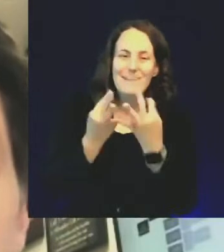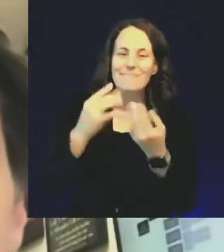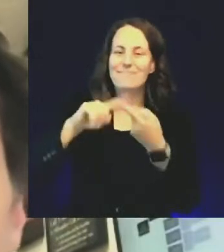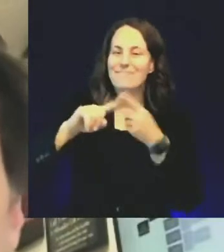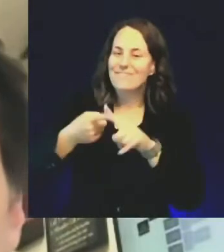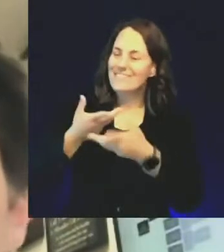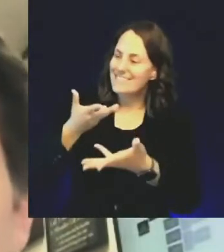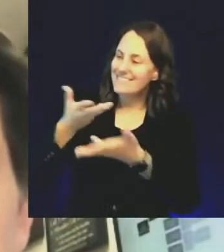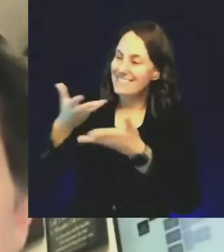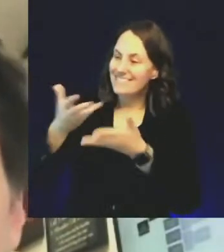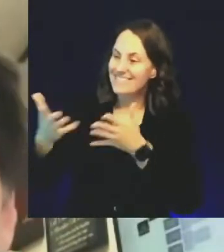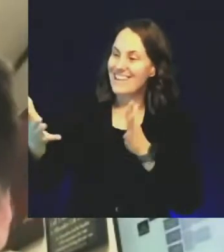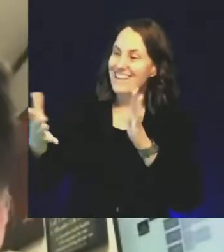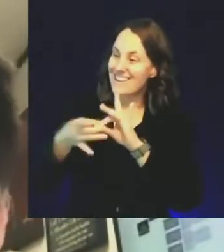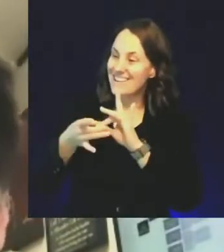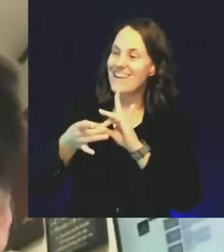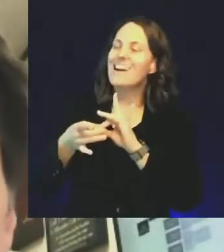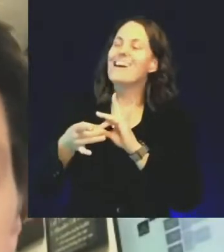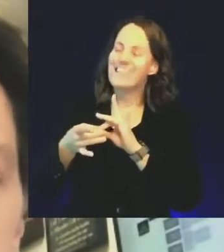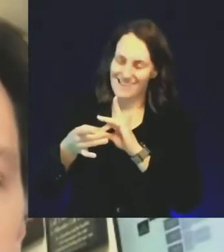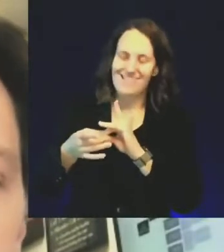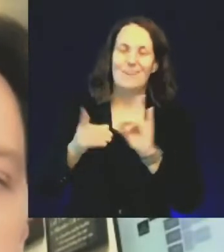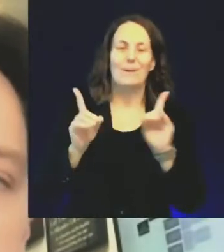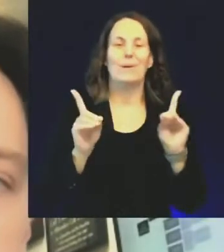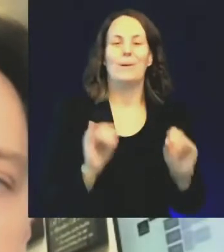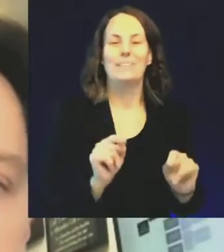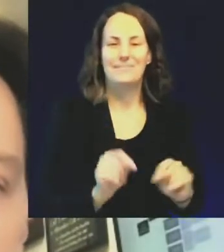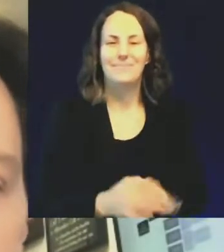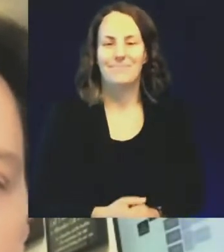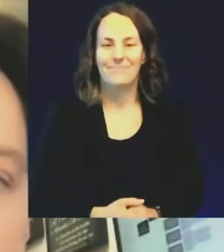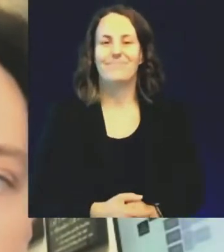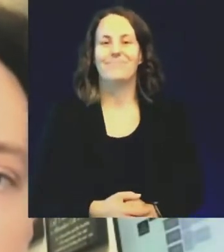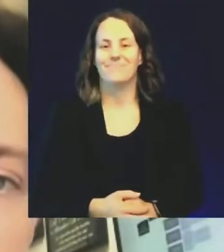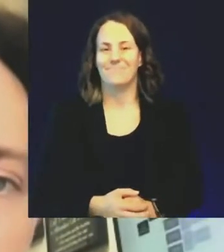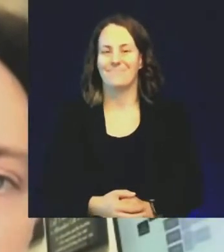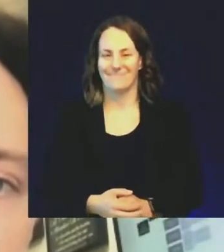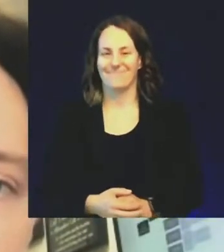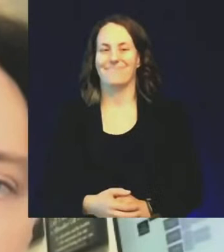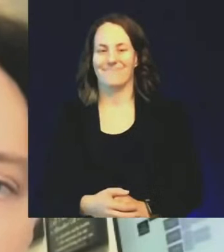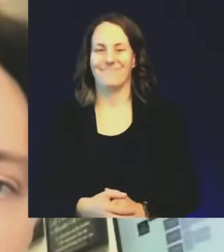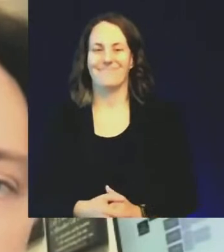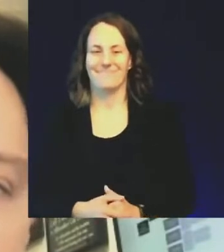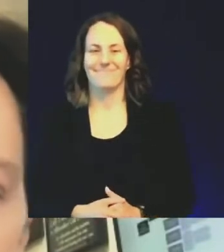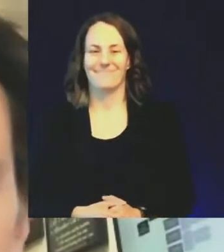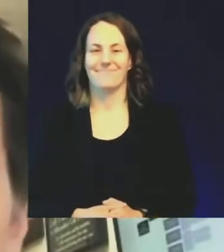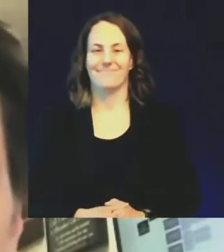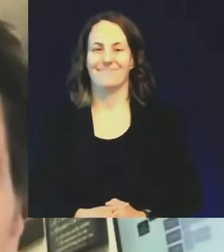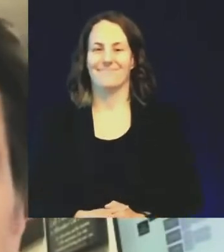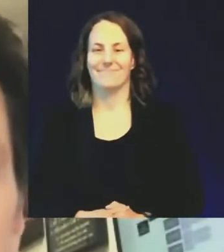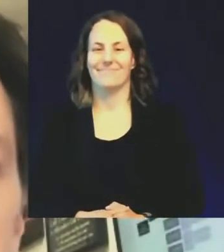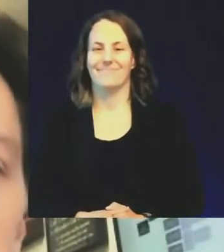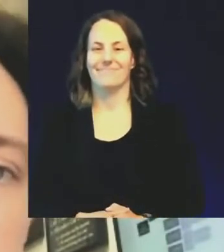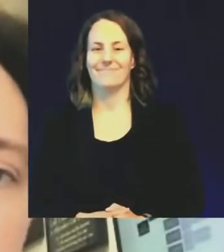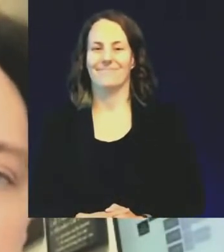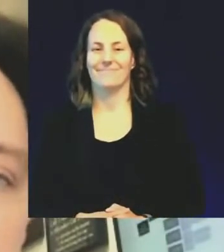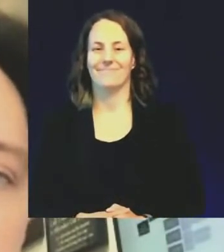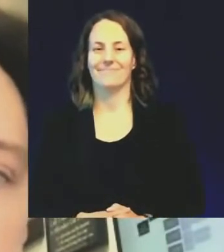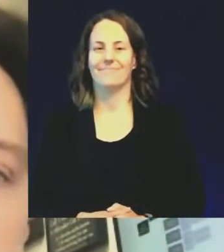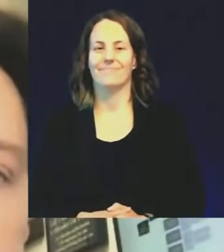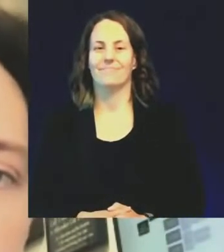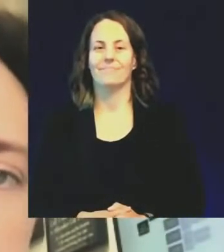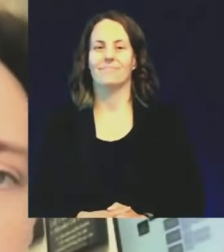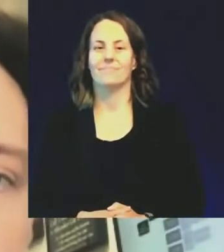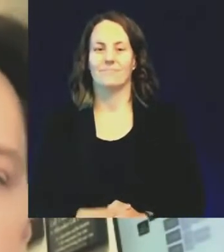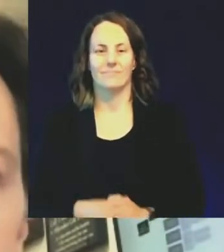very helpful way for people making decisions to protect their own health. So I also encourage people who have been